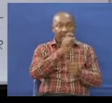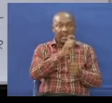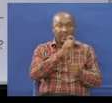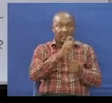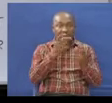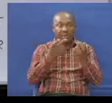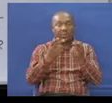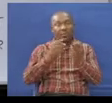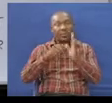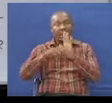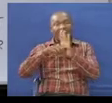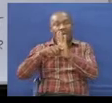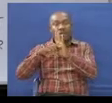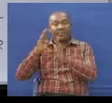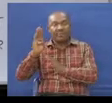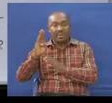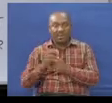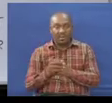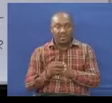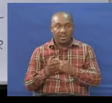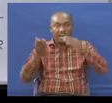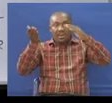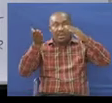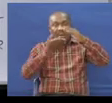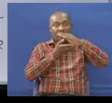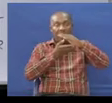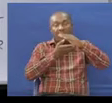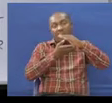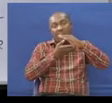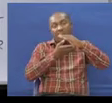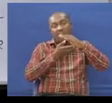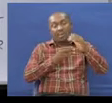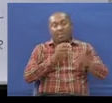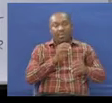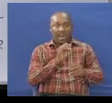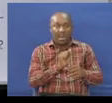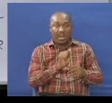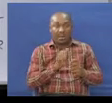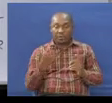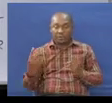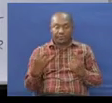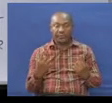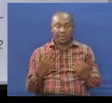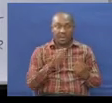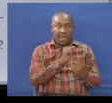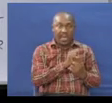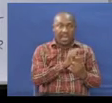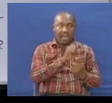b. Divided by a throughout. X will be equal to negative